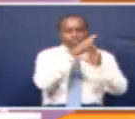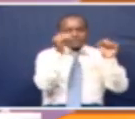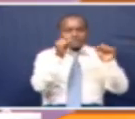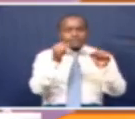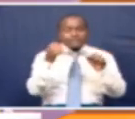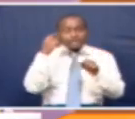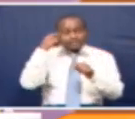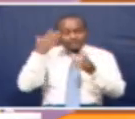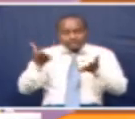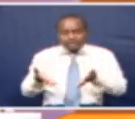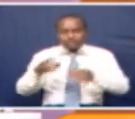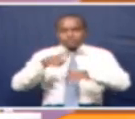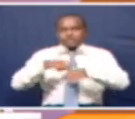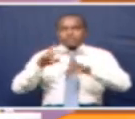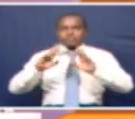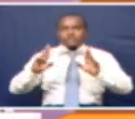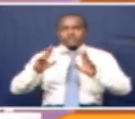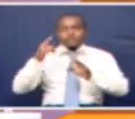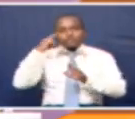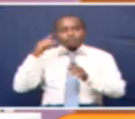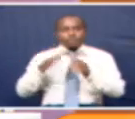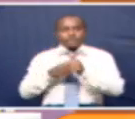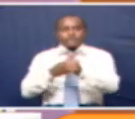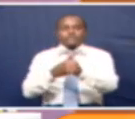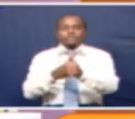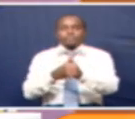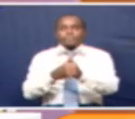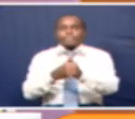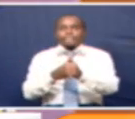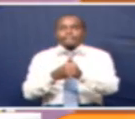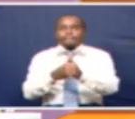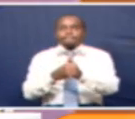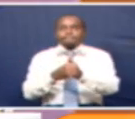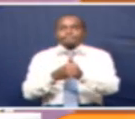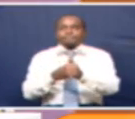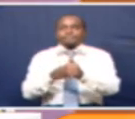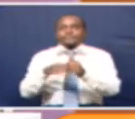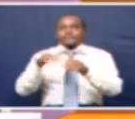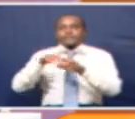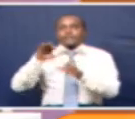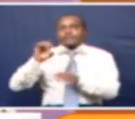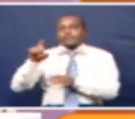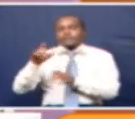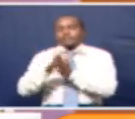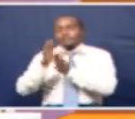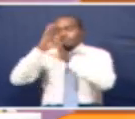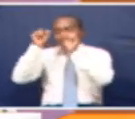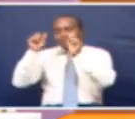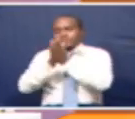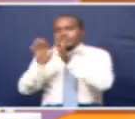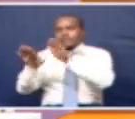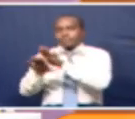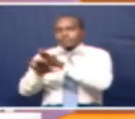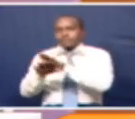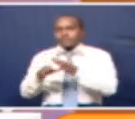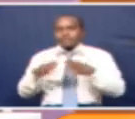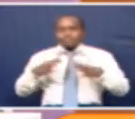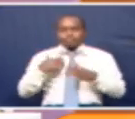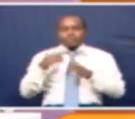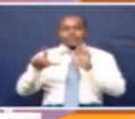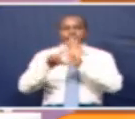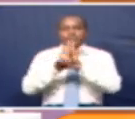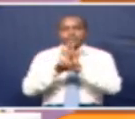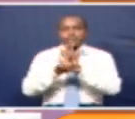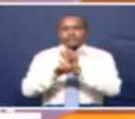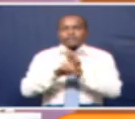come that the leadership in the executive, as the president and the deputy, those of us who are in the legislature,